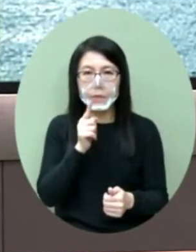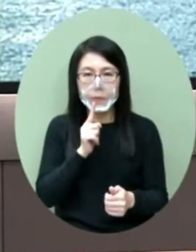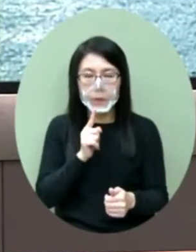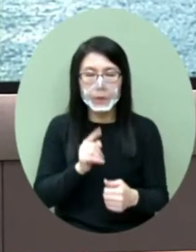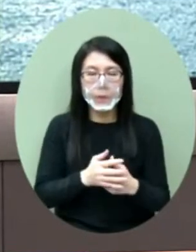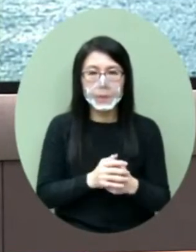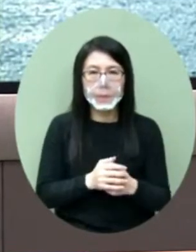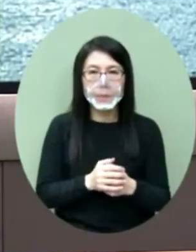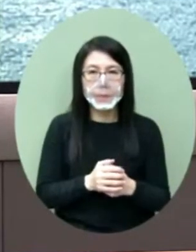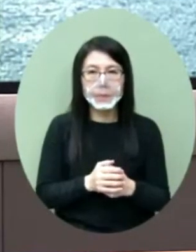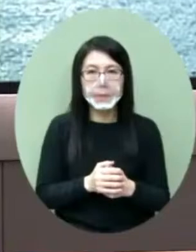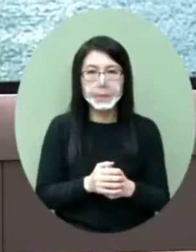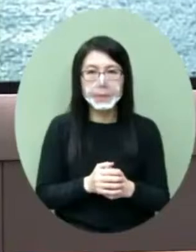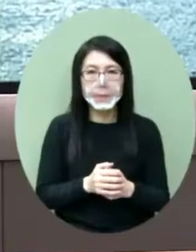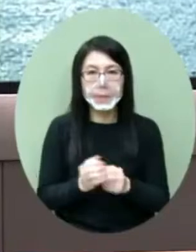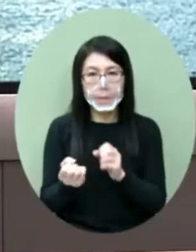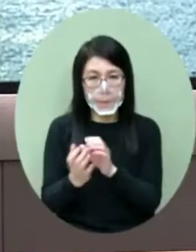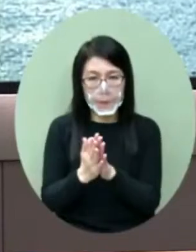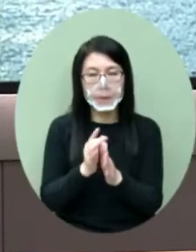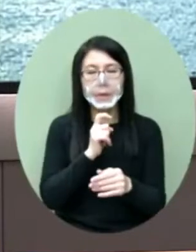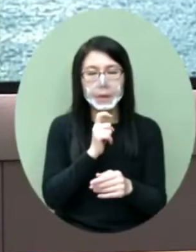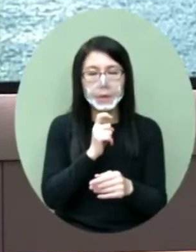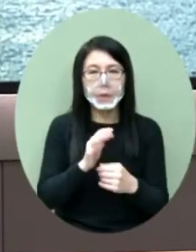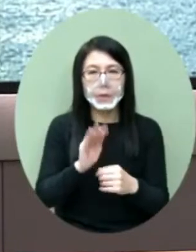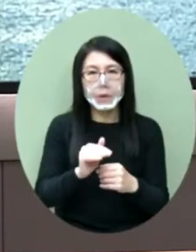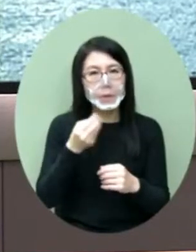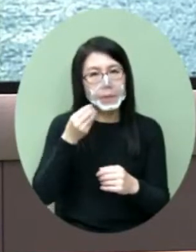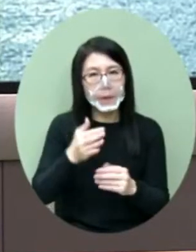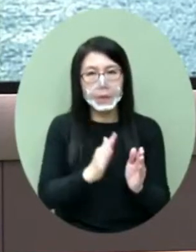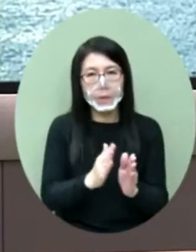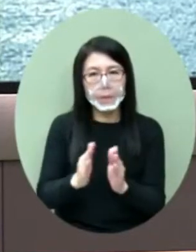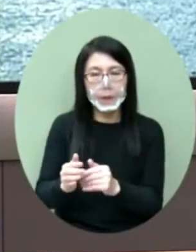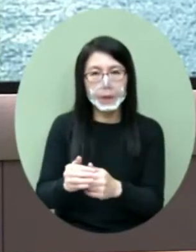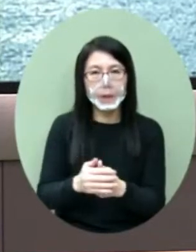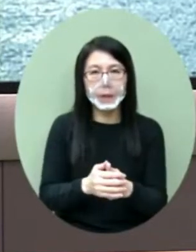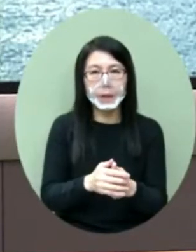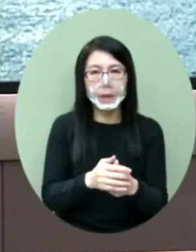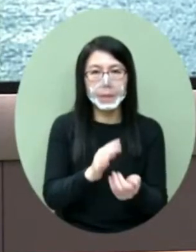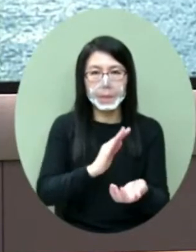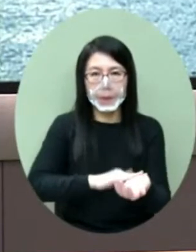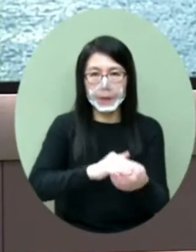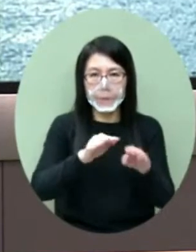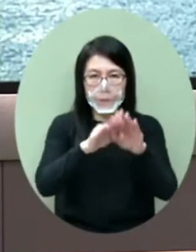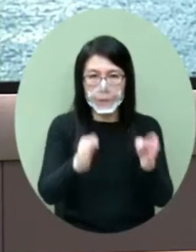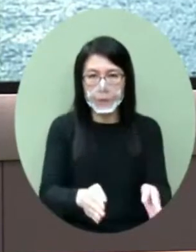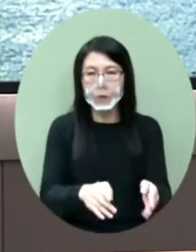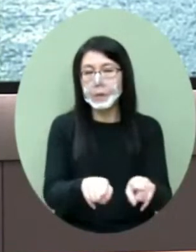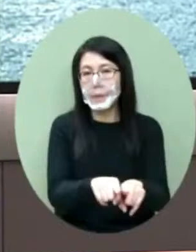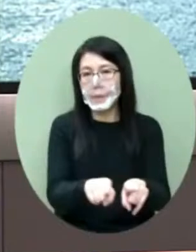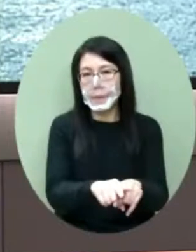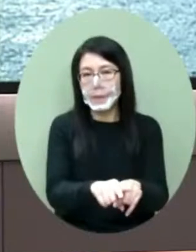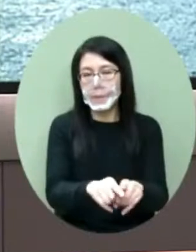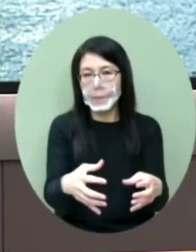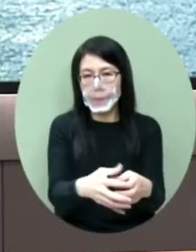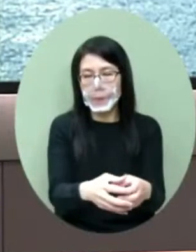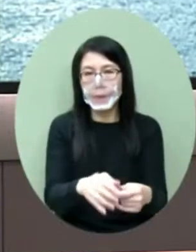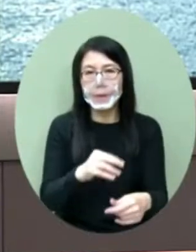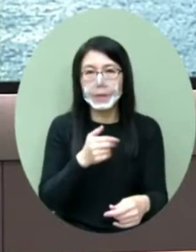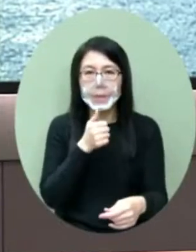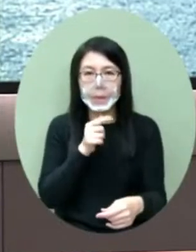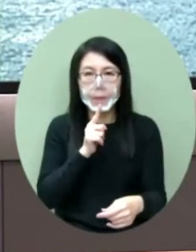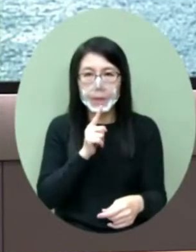to arrange they stay together inside the same ward. So in case the parents are negative and the child